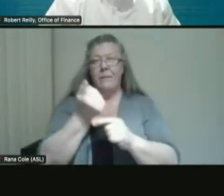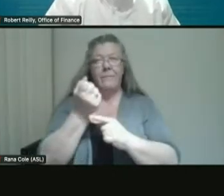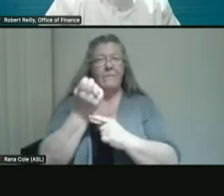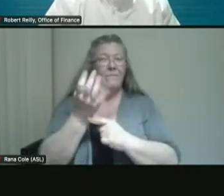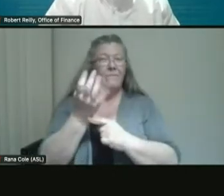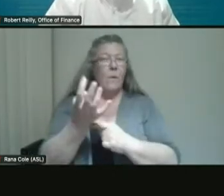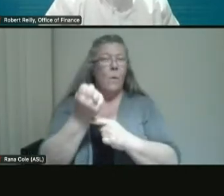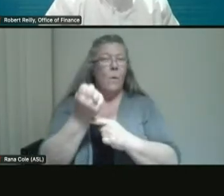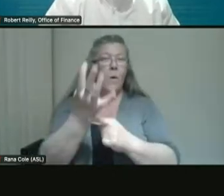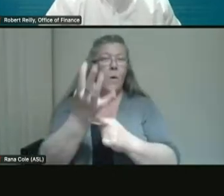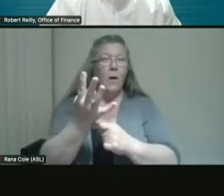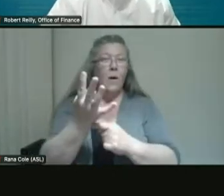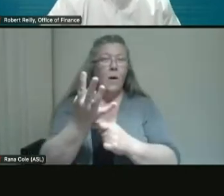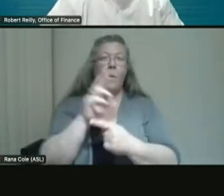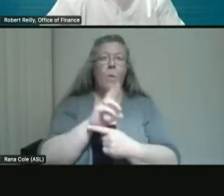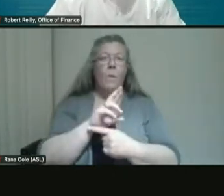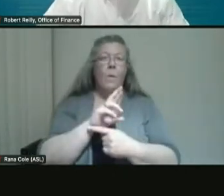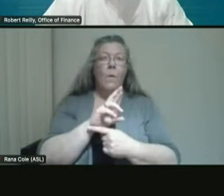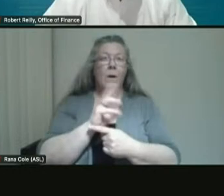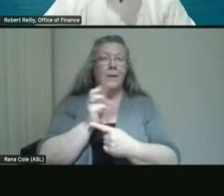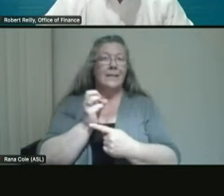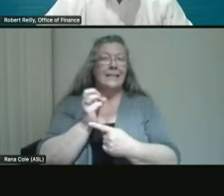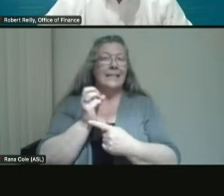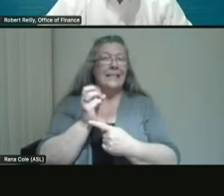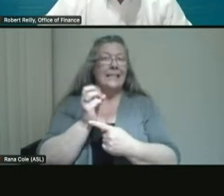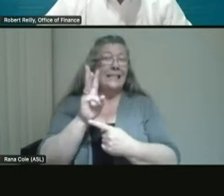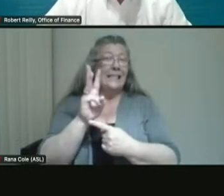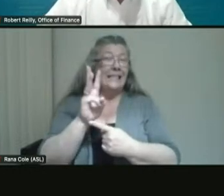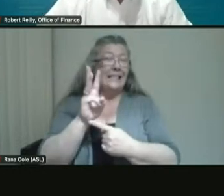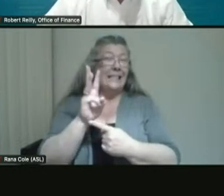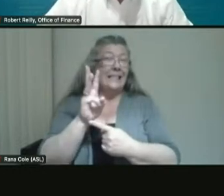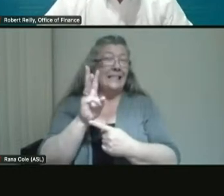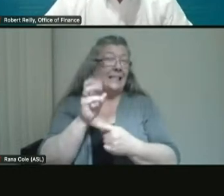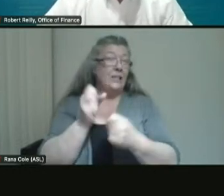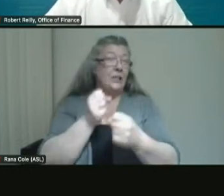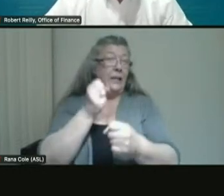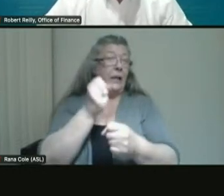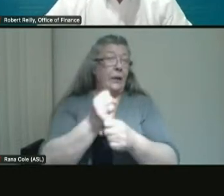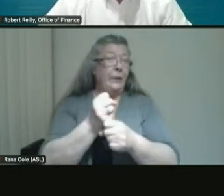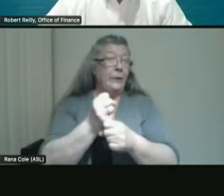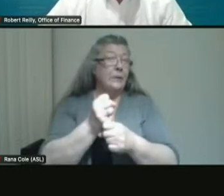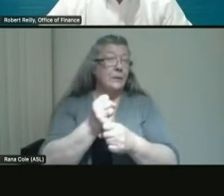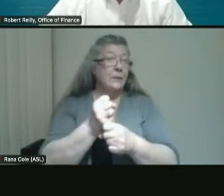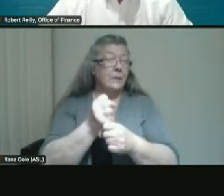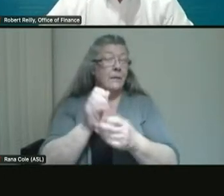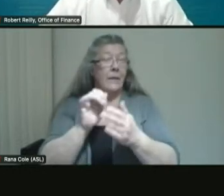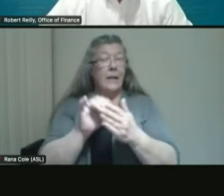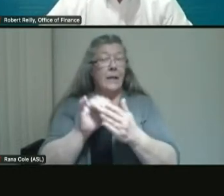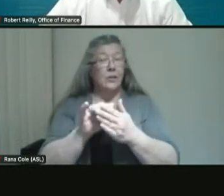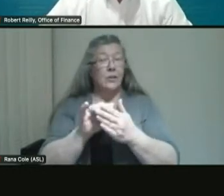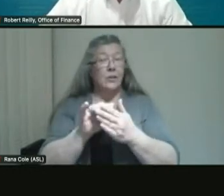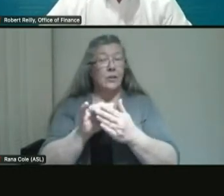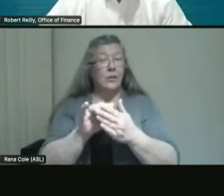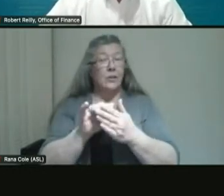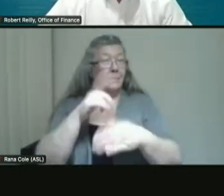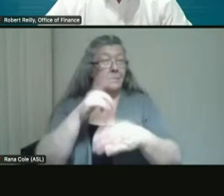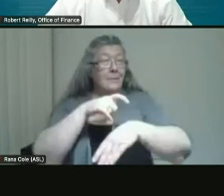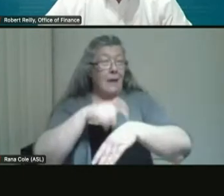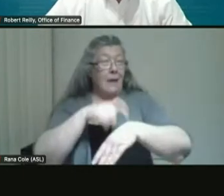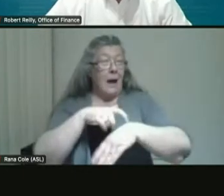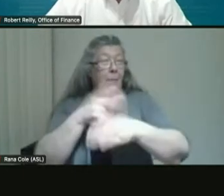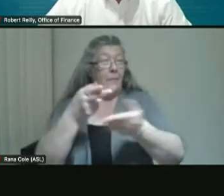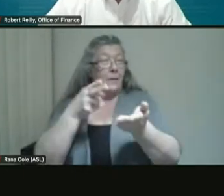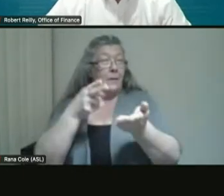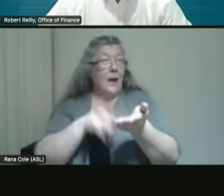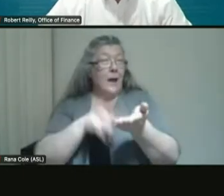curricula that is a purchased curricula from a vendor. That's just a typical lifespan of a digital